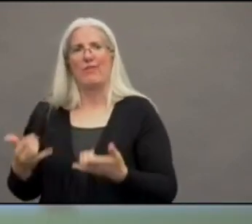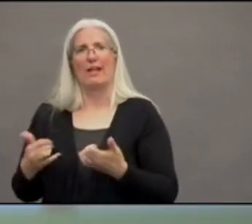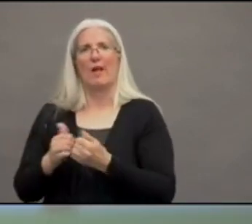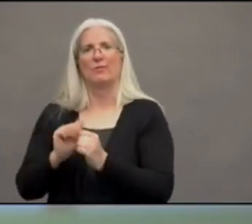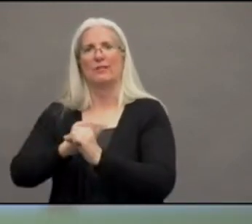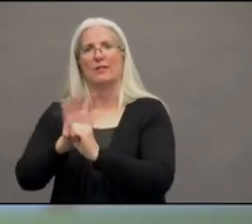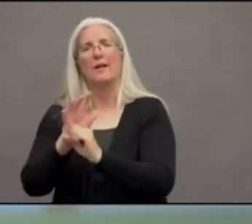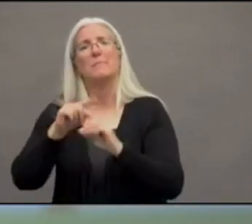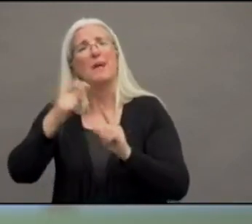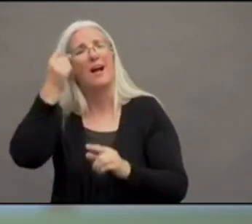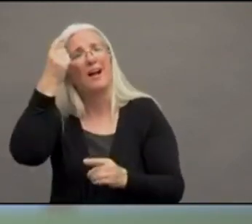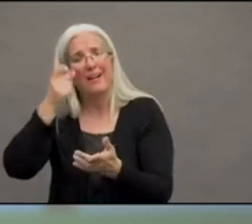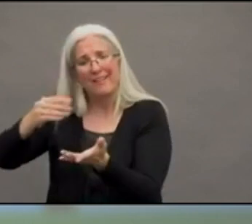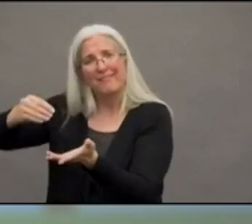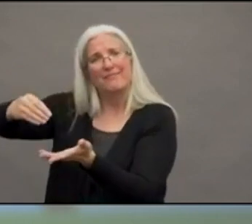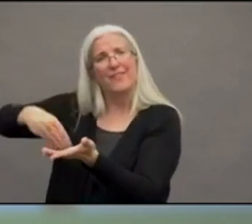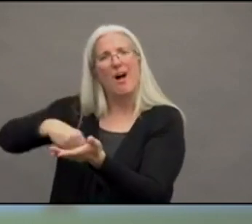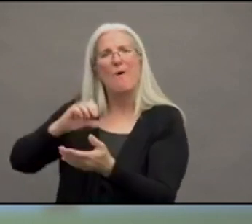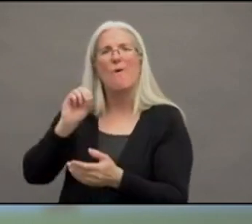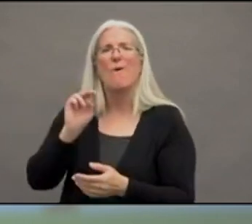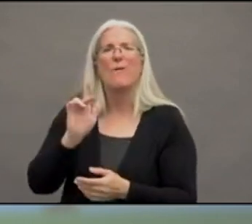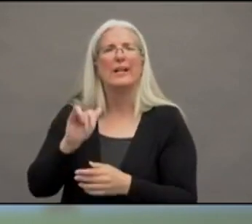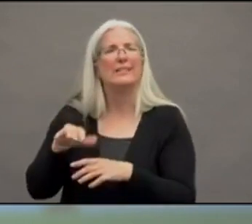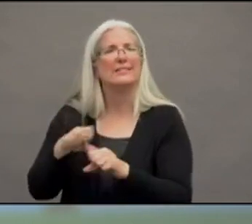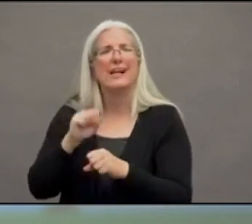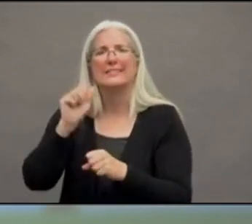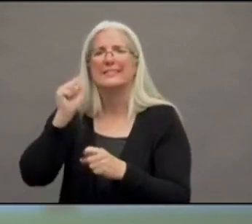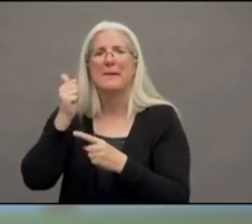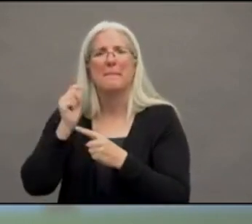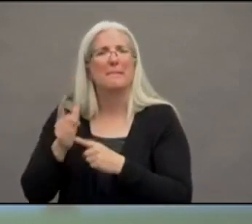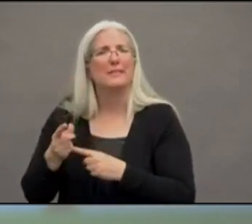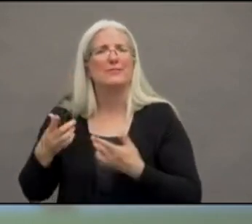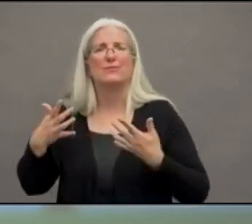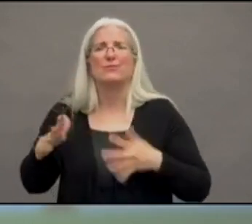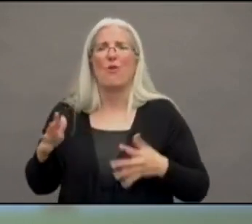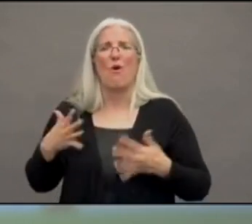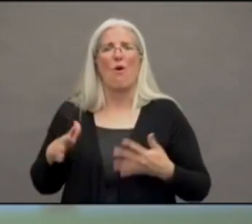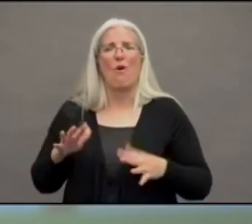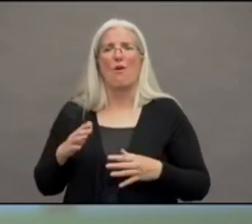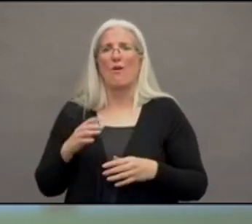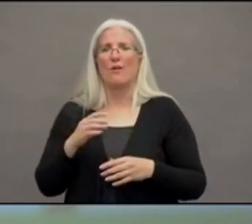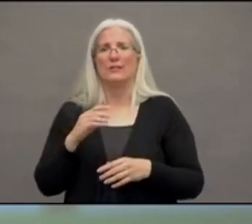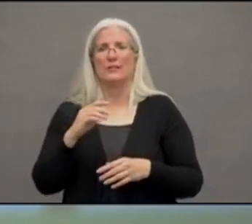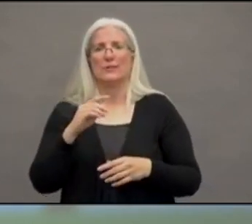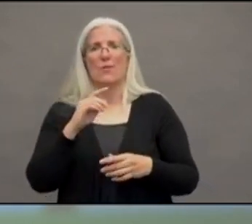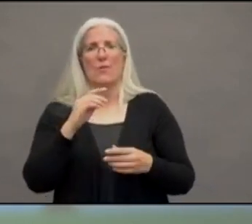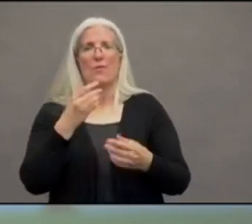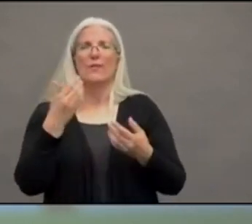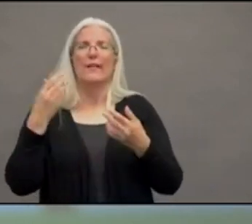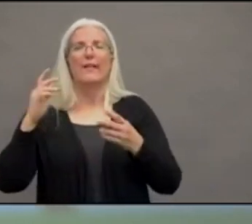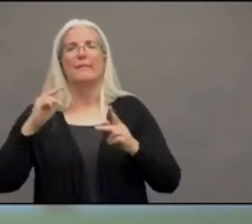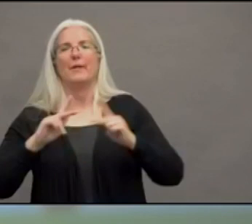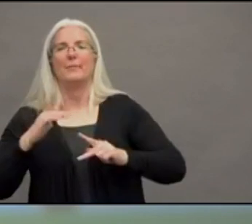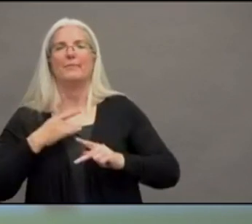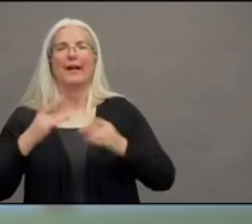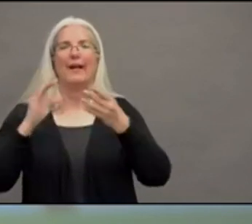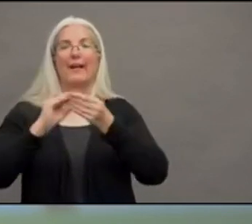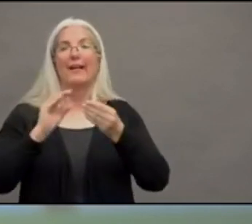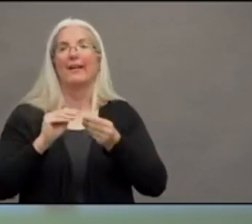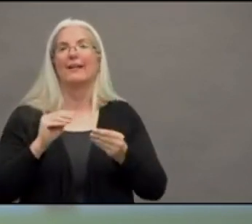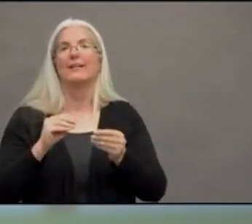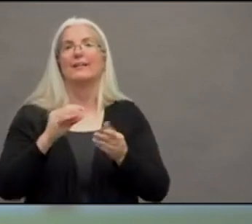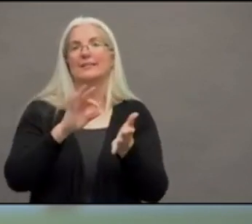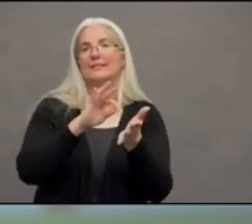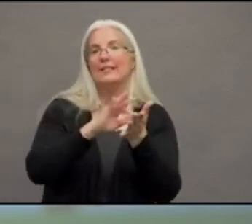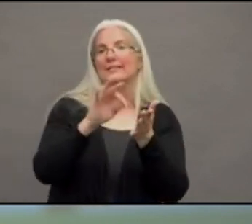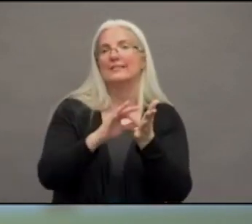10 minutes. And one of our key phrases is, the census takes 10 minutes for 10 years of impact